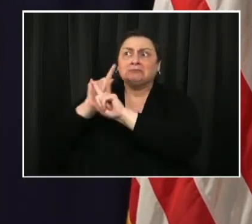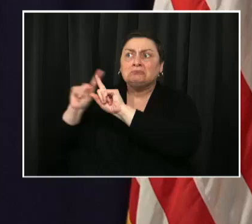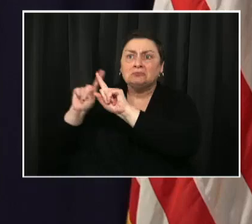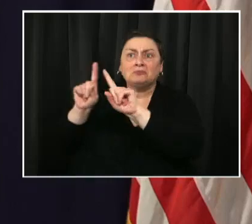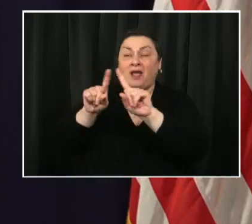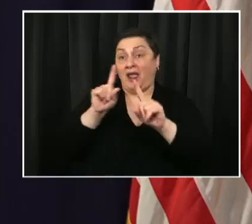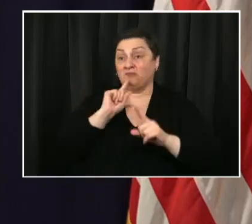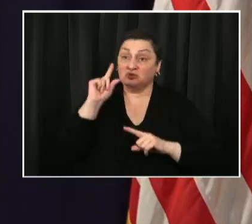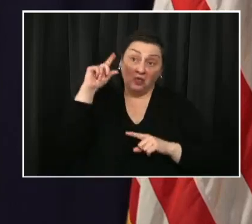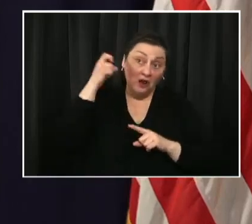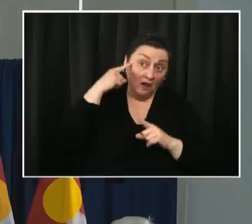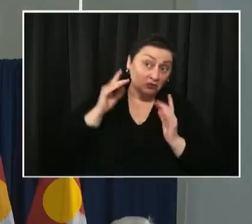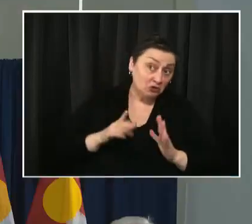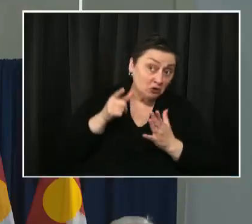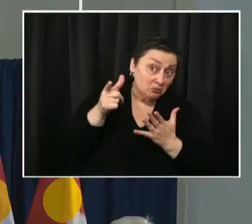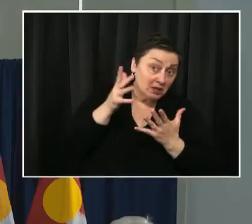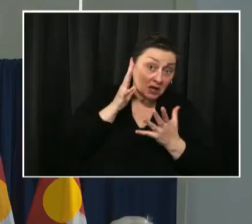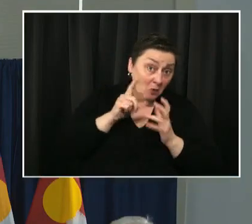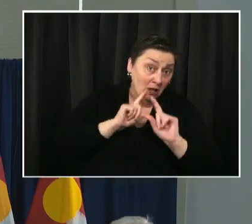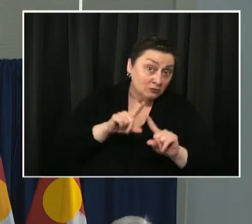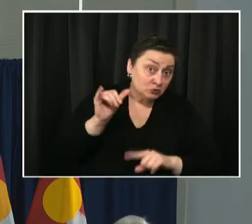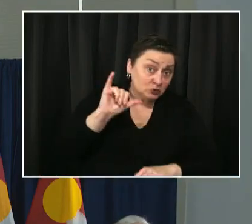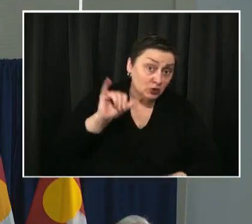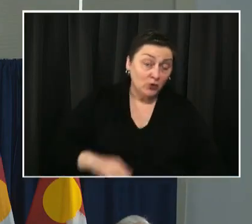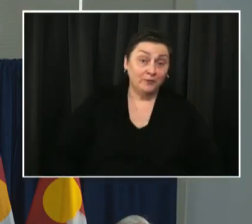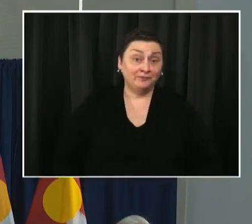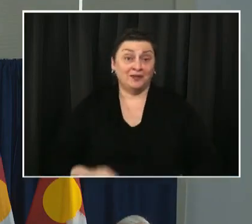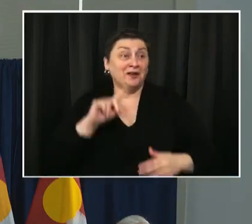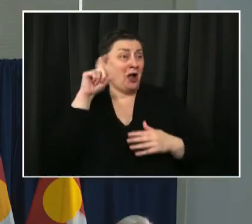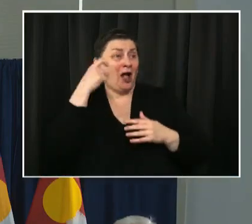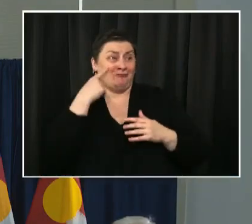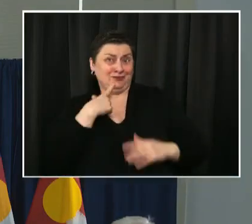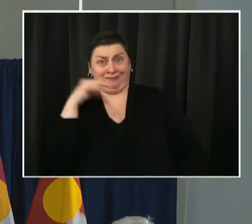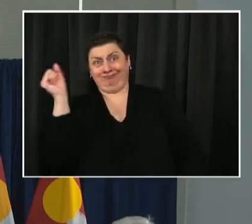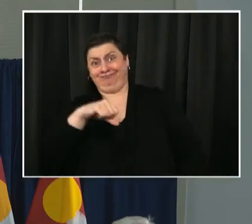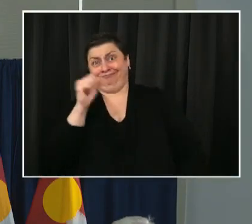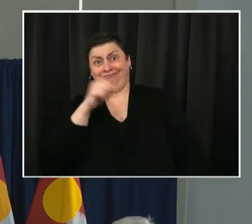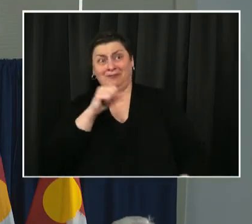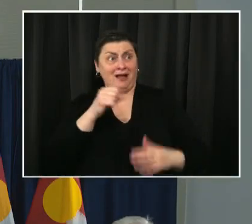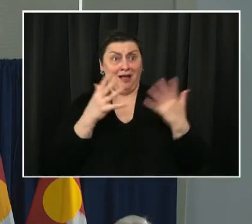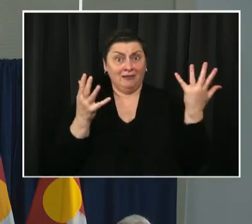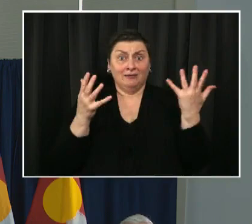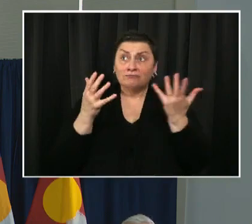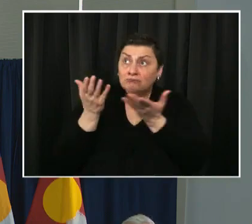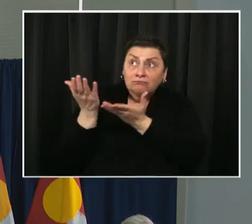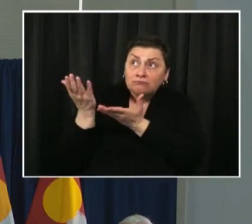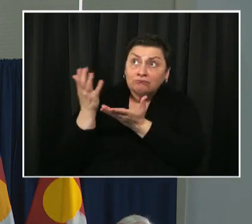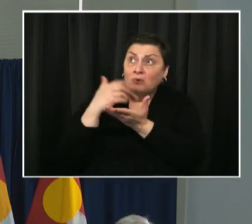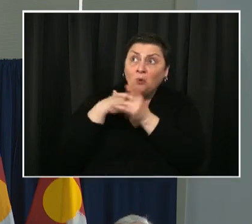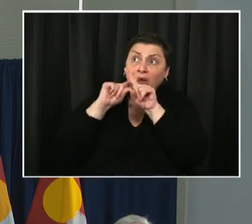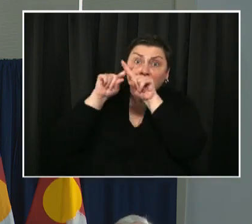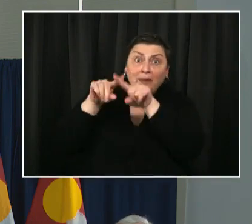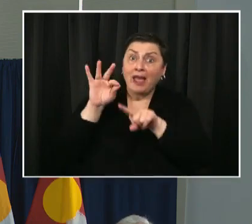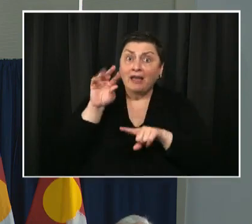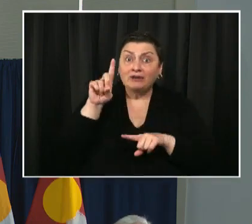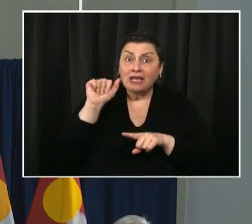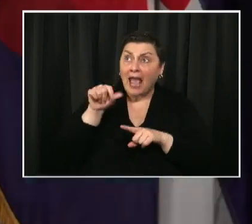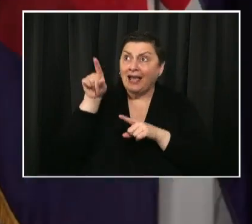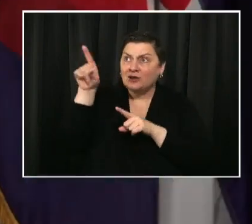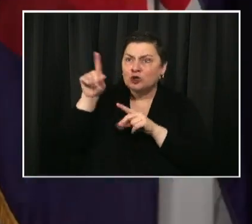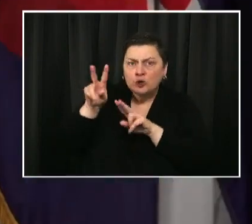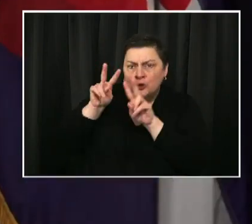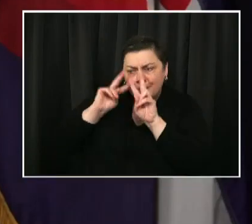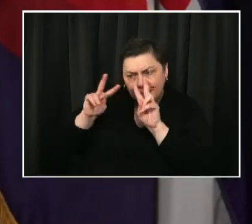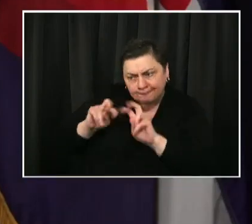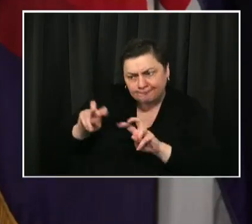governor would comment on that as well. Yeah, the more the merrier. I mean, I call upon the FDA to act expeditiously and approve it, given